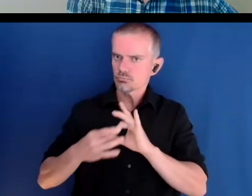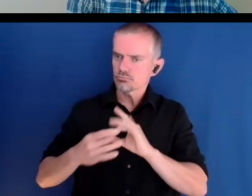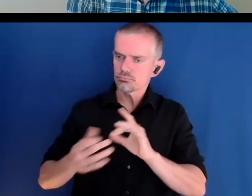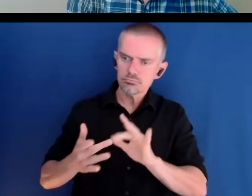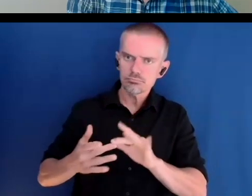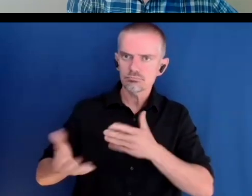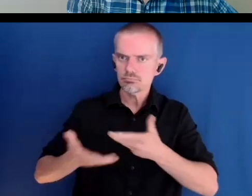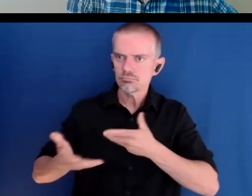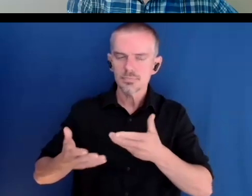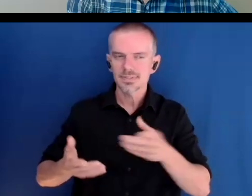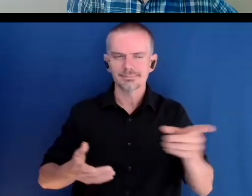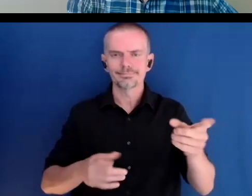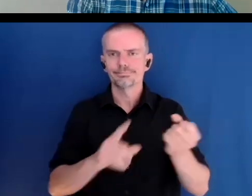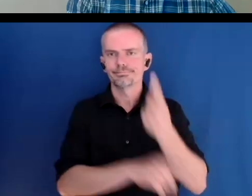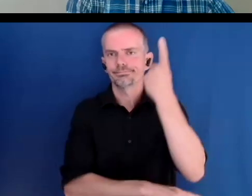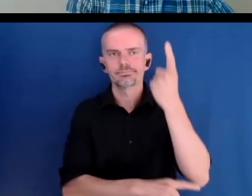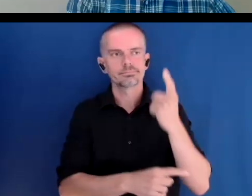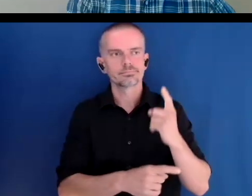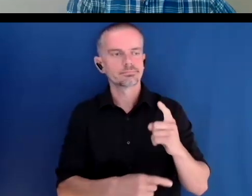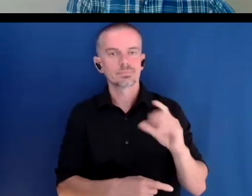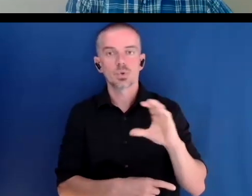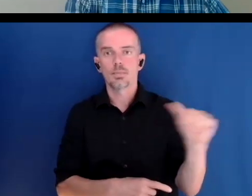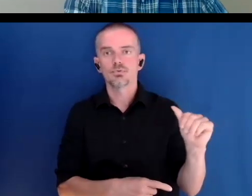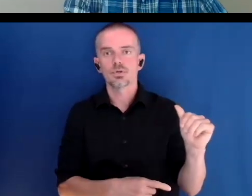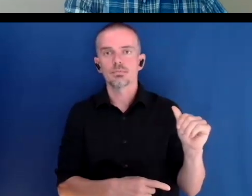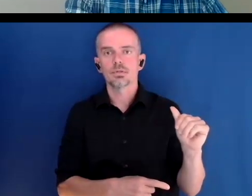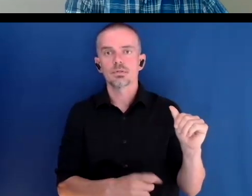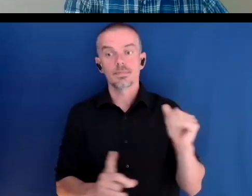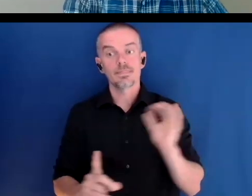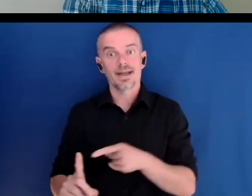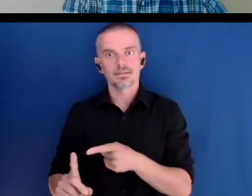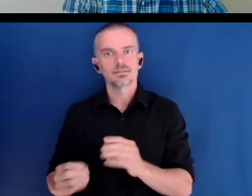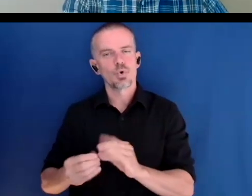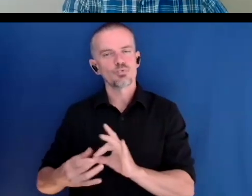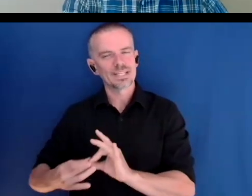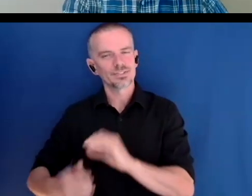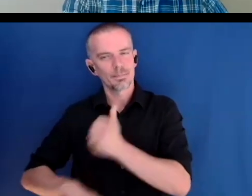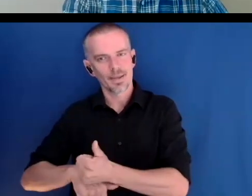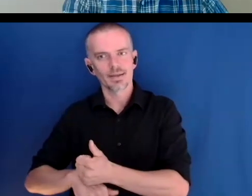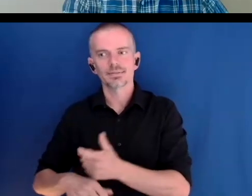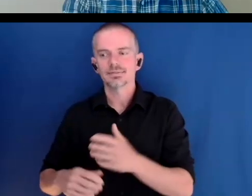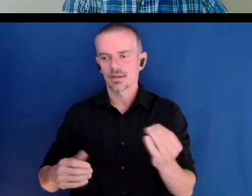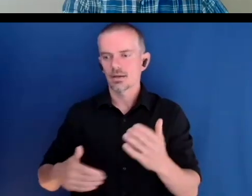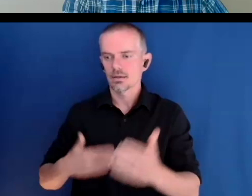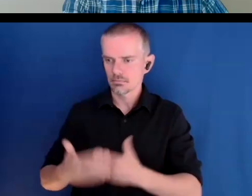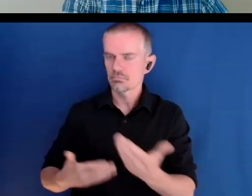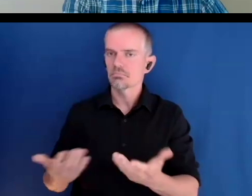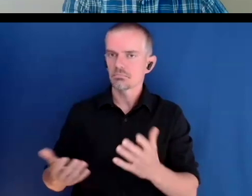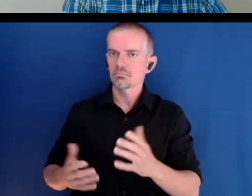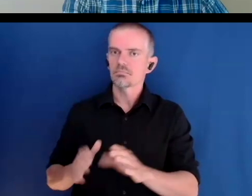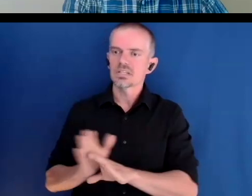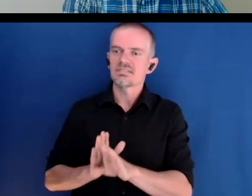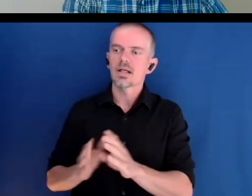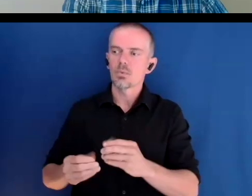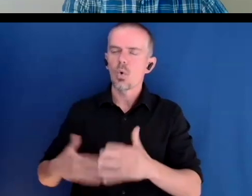over time. A lot of times with cooperative agreements, that's the way to go into it. And that's how it'll play out. And you'll build momentum around